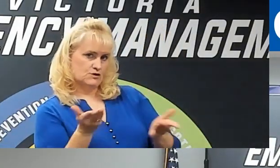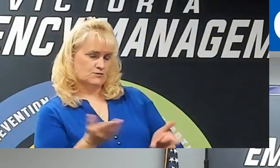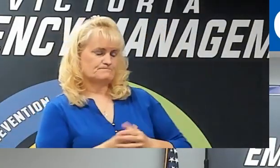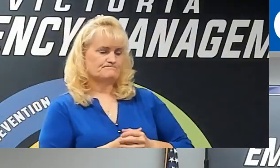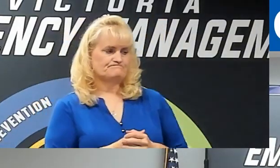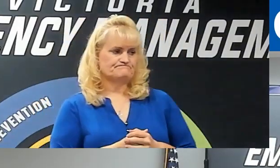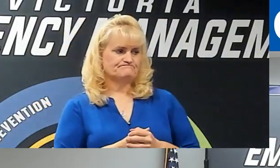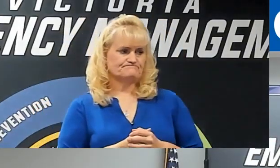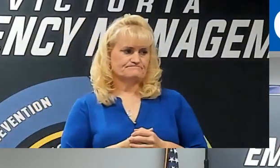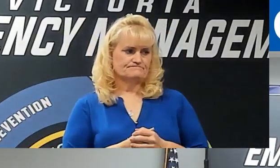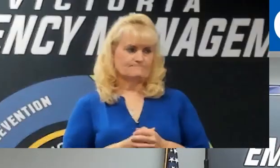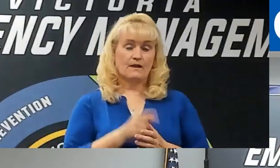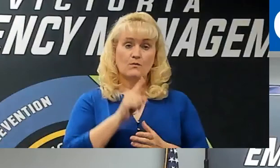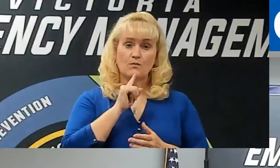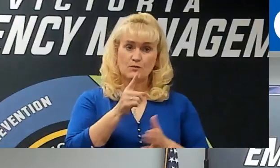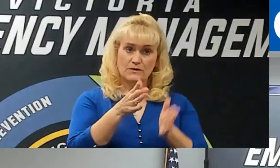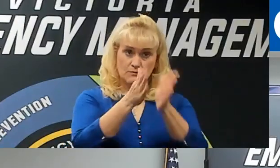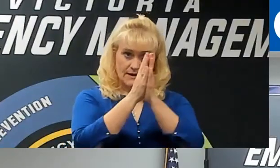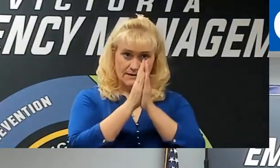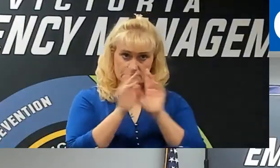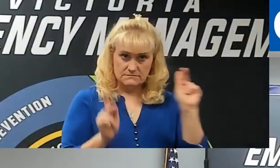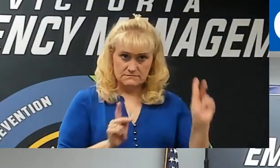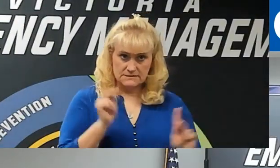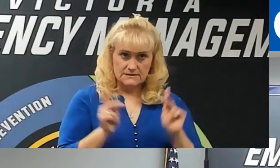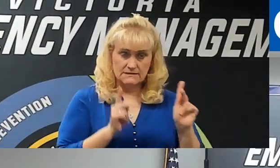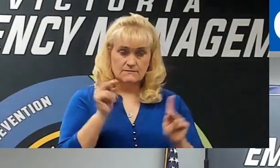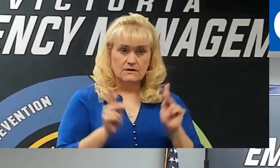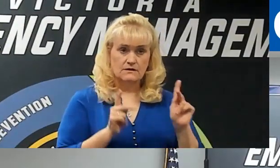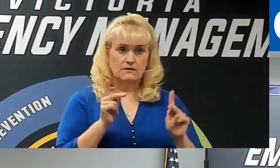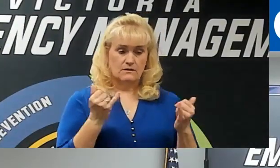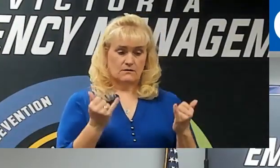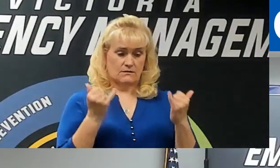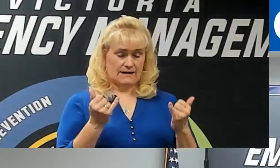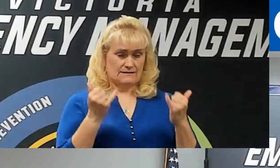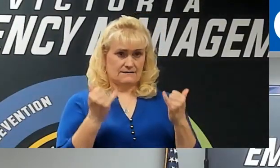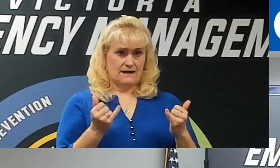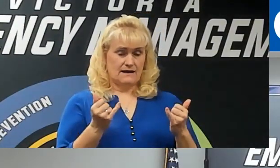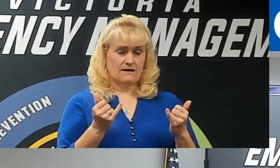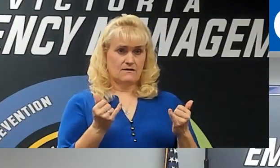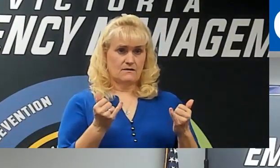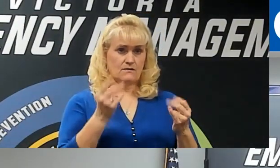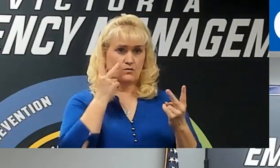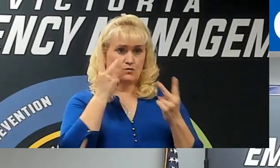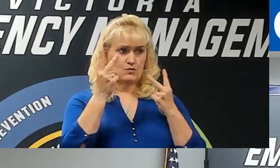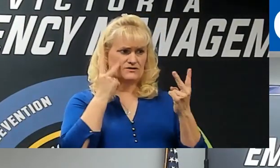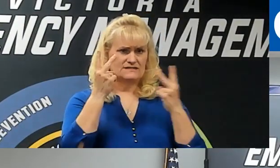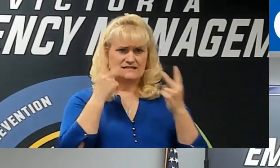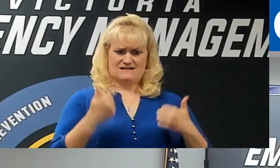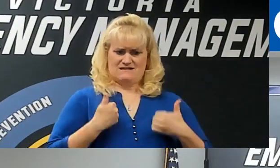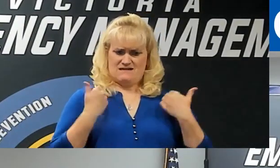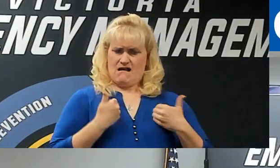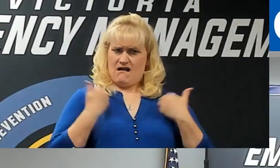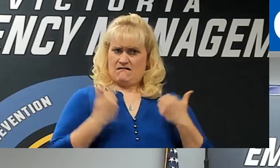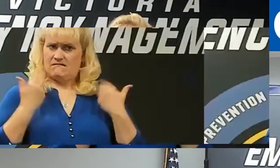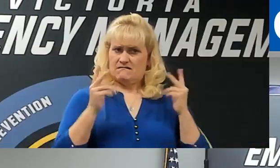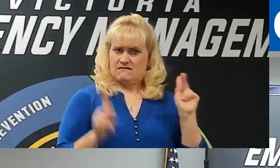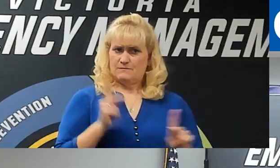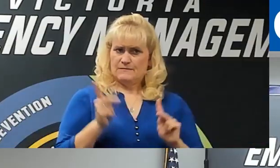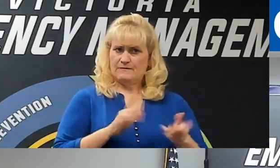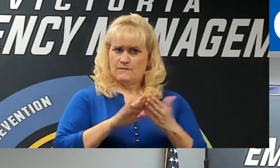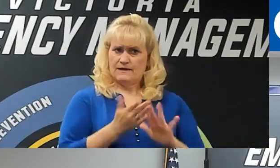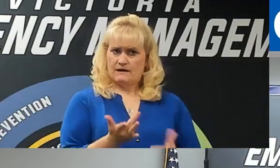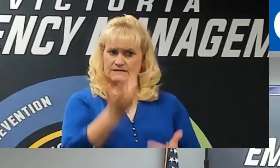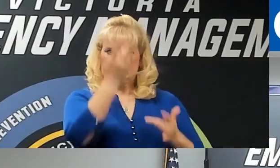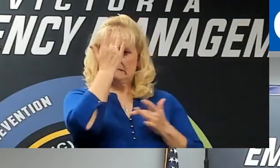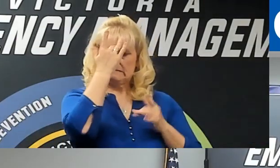One thing we really ask folks to keep in mind is, right now we're seeing a lot of the younger people get this illness and reporting